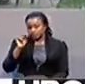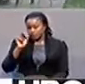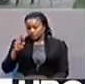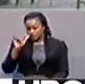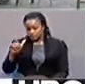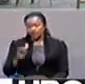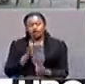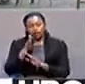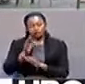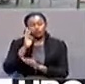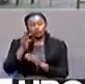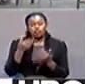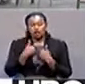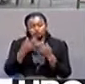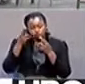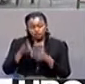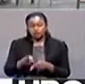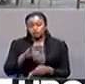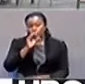Taka.